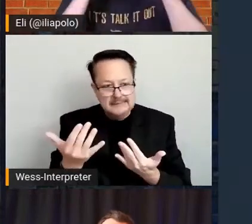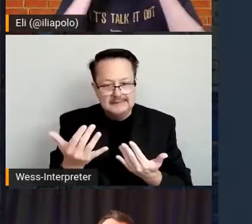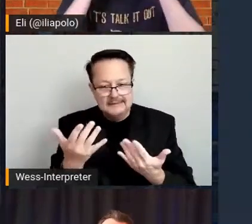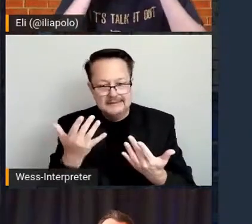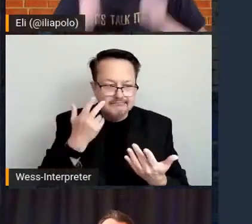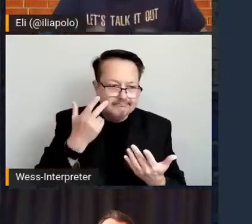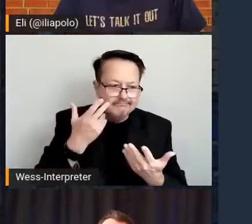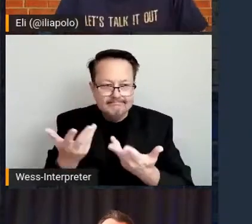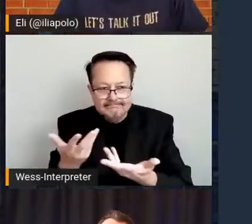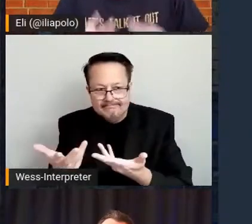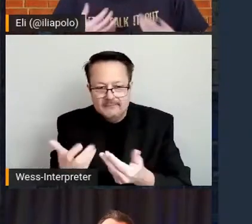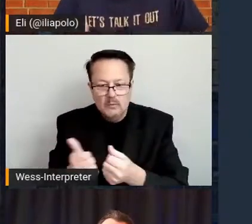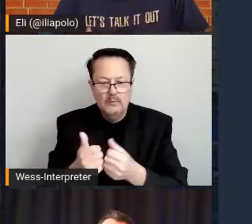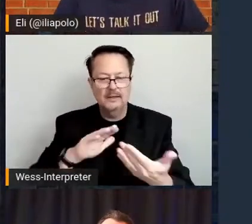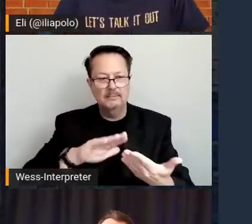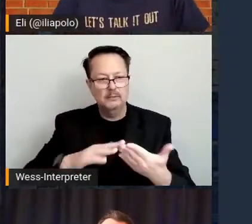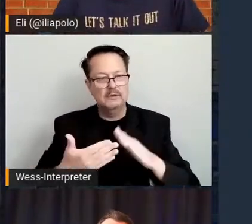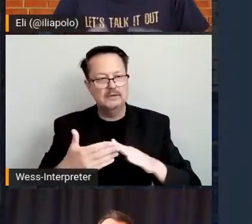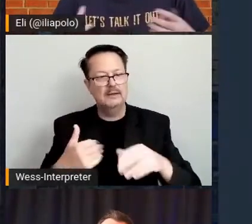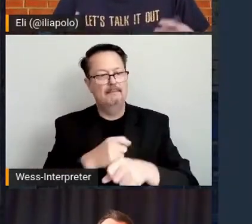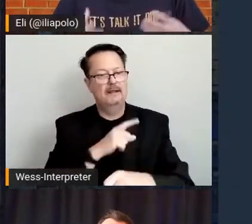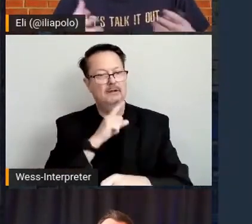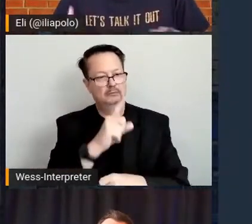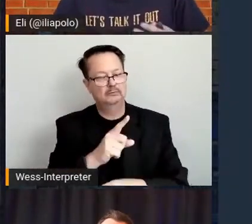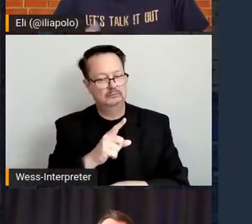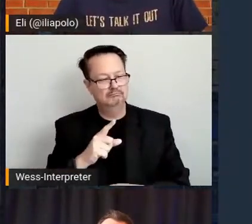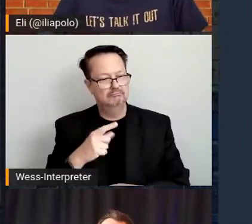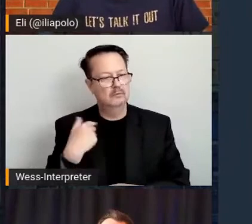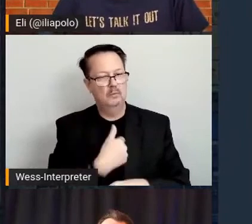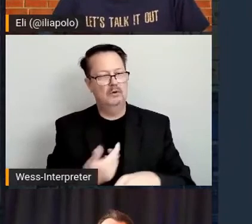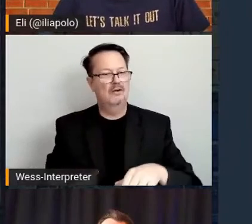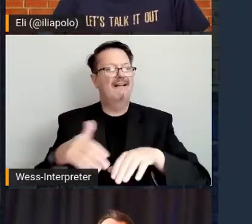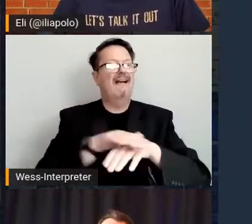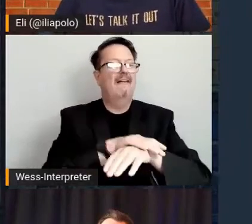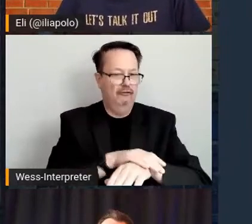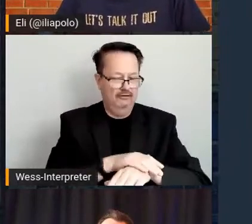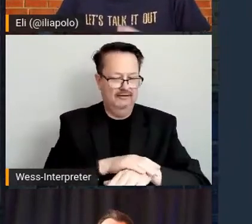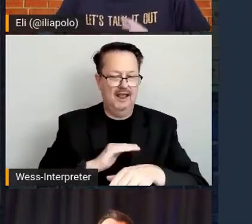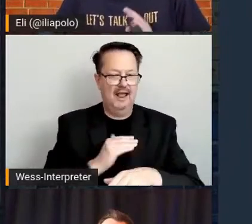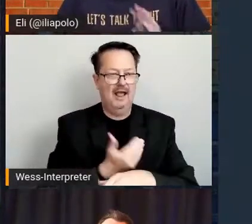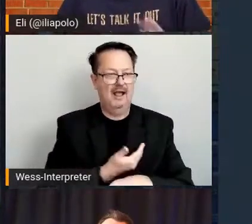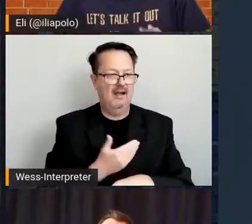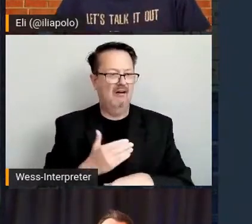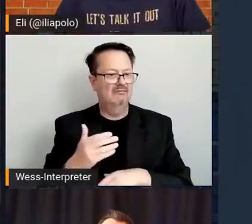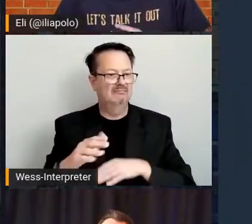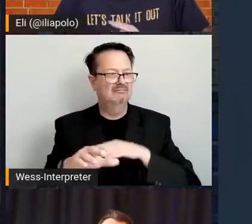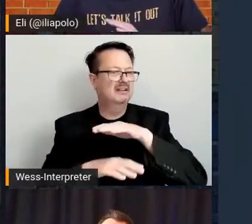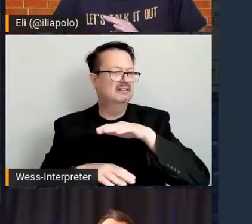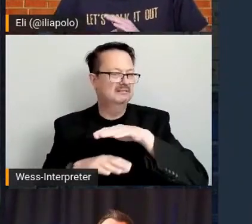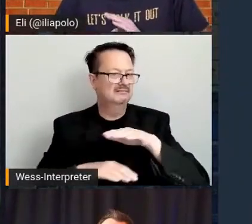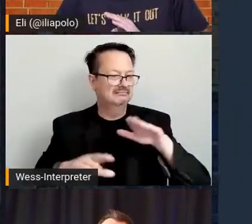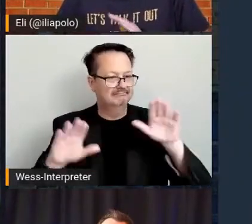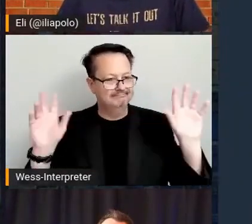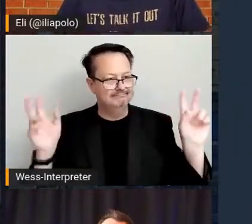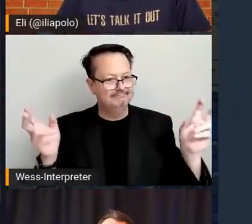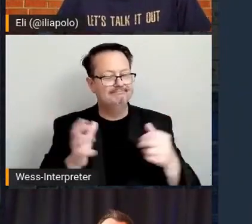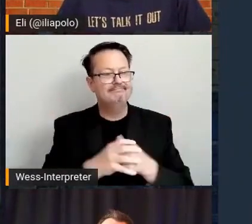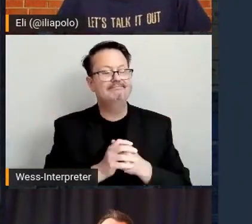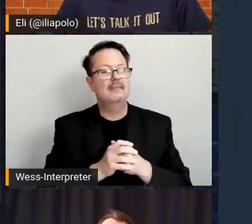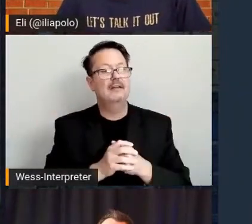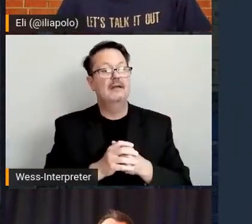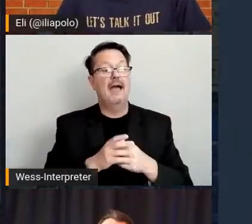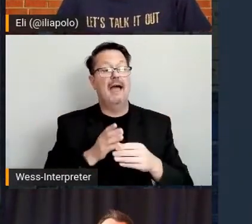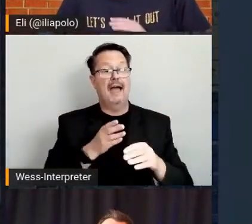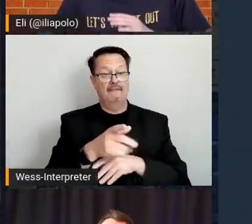work with the community, and make sure that we're covering our bases here. Having said that, we